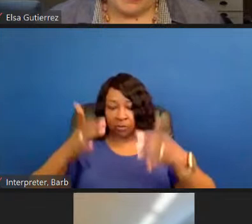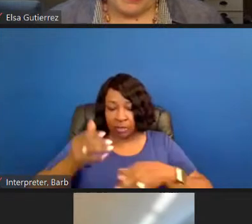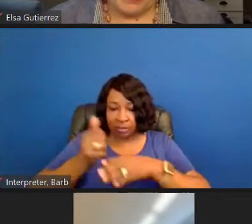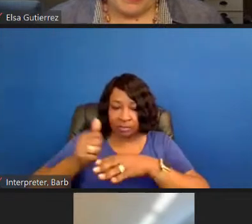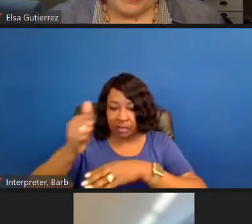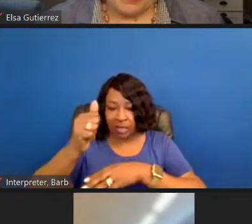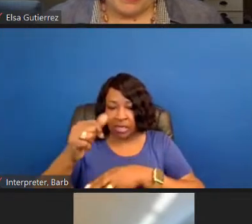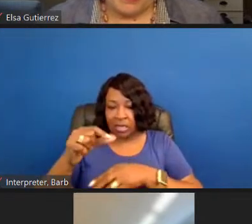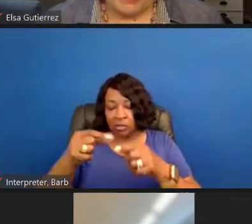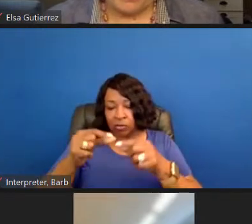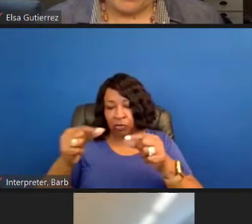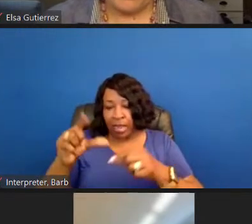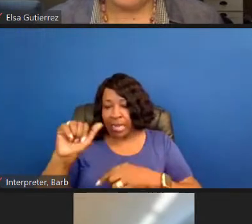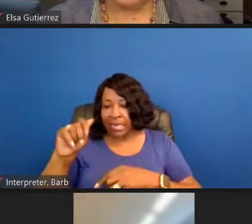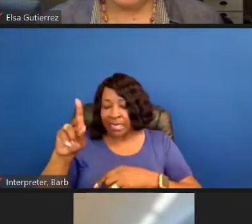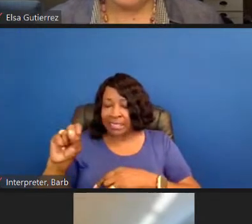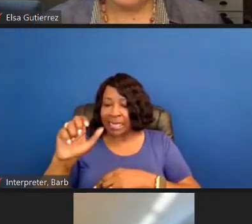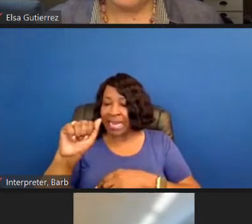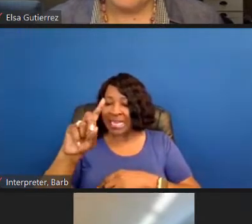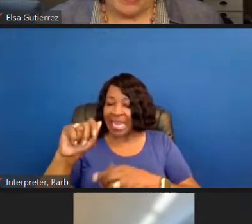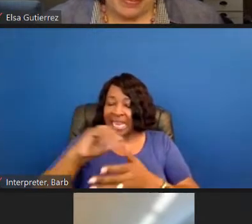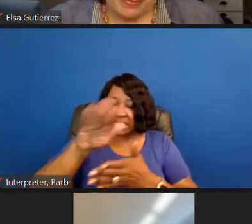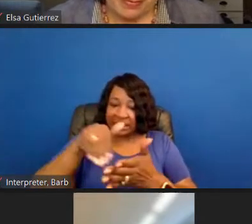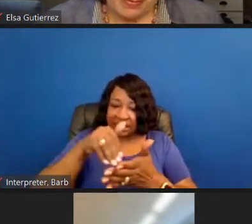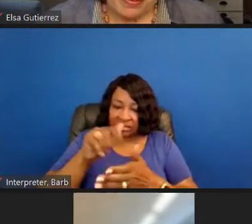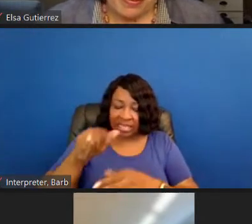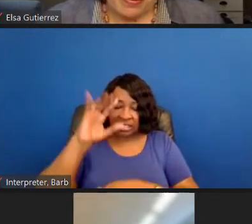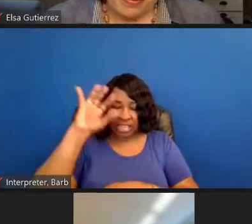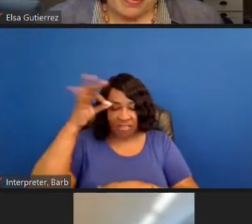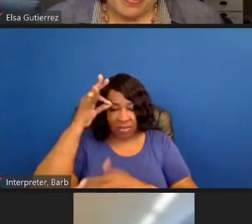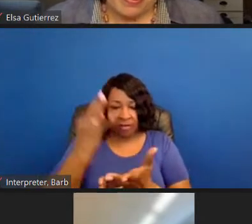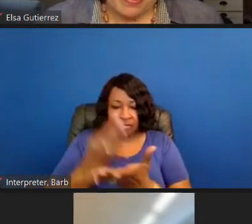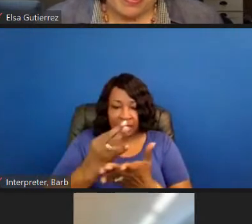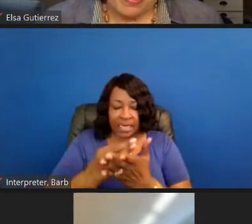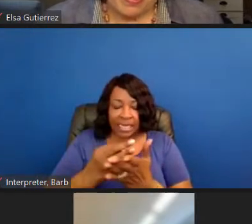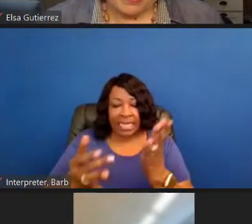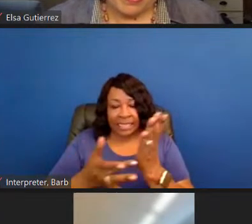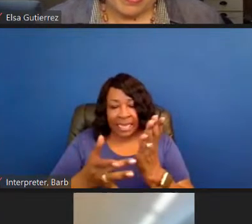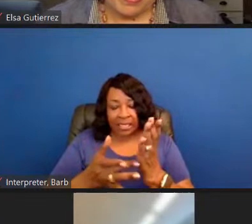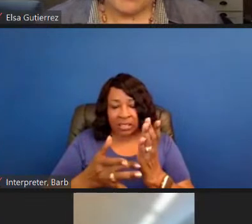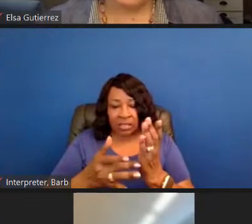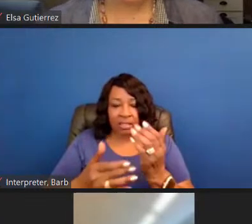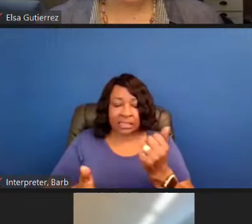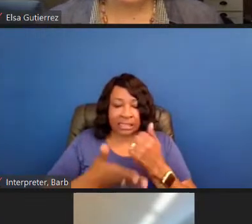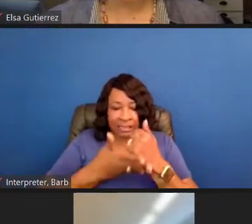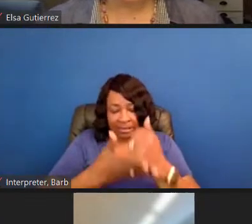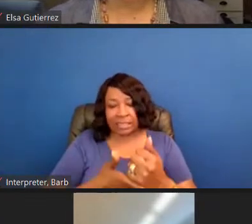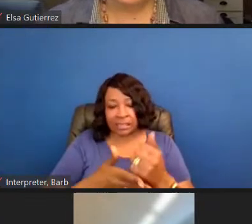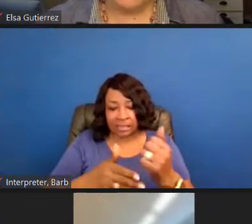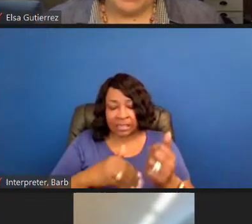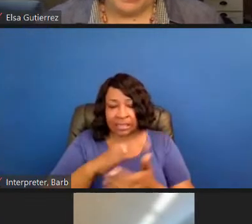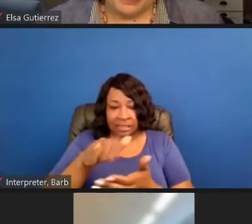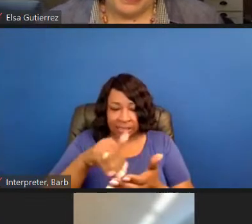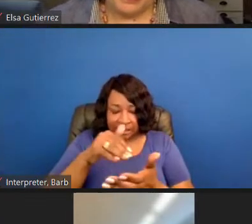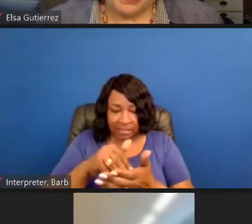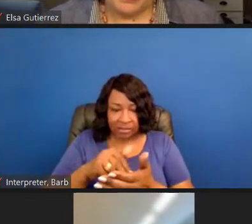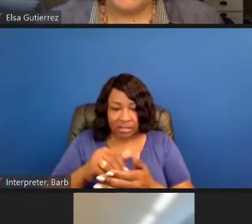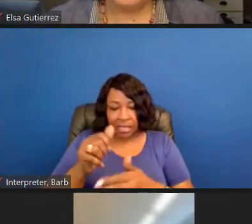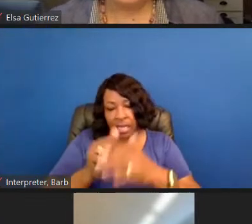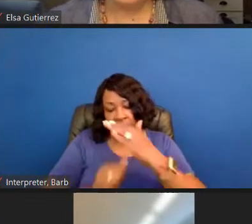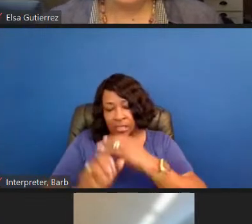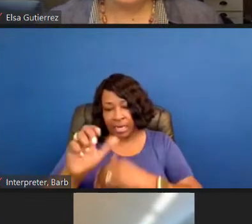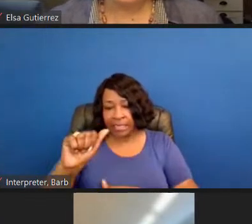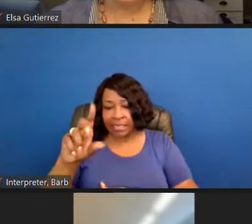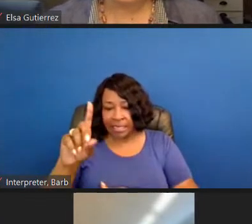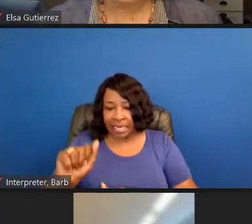Lakes ADA Center, which is the federally funded technical assistance center on the Americans with Disabilities Act. We're located at the University of